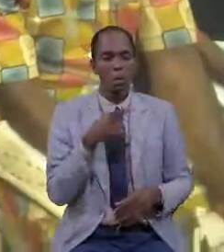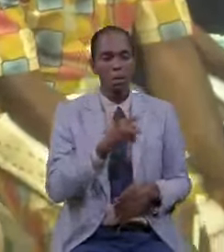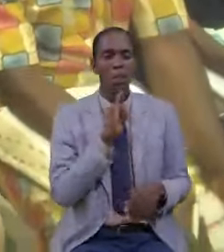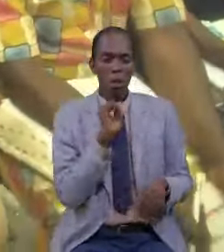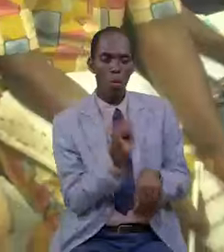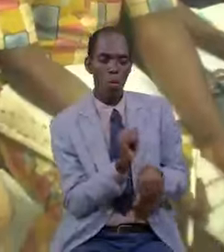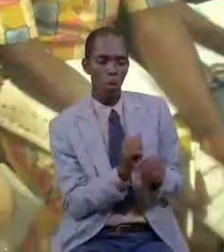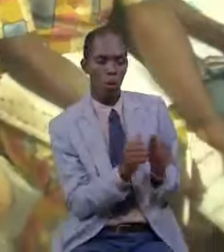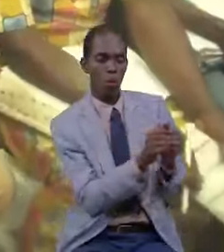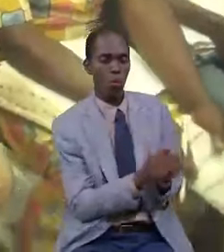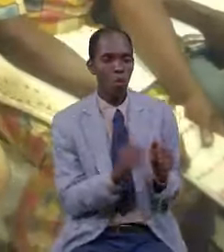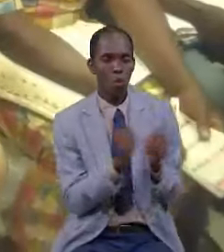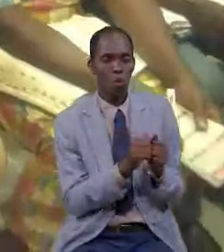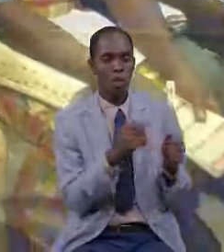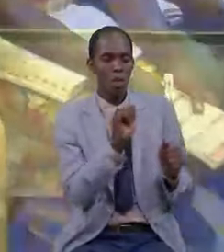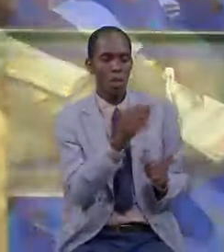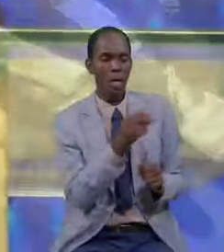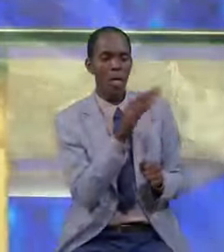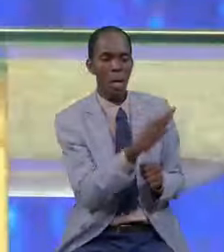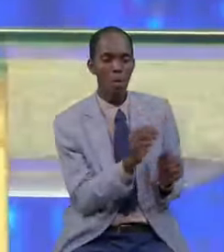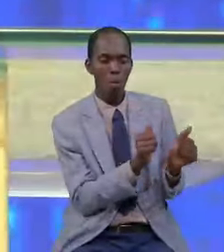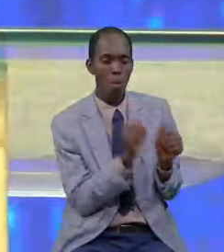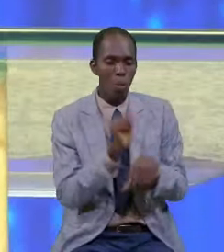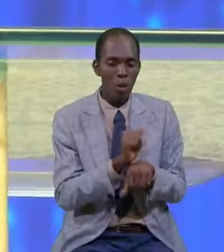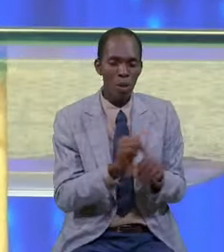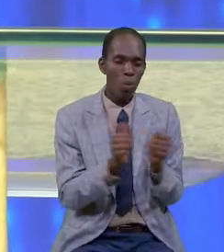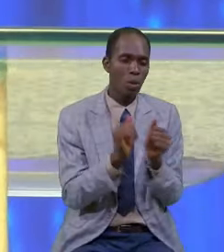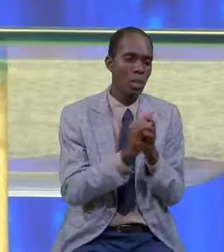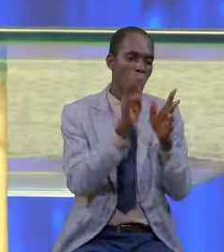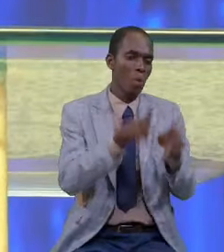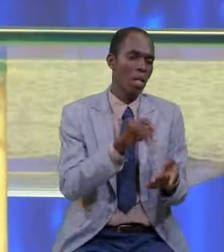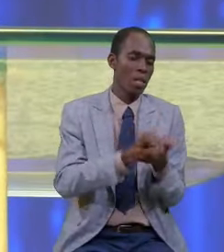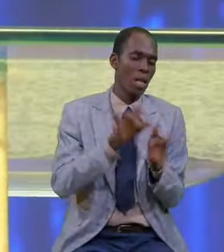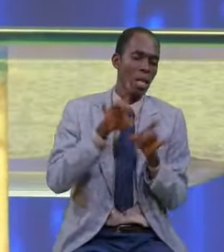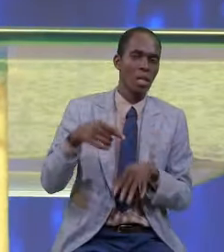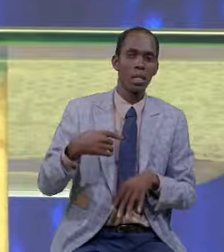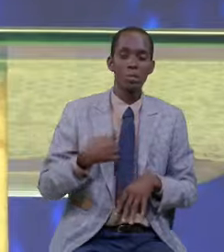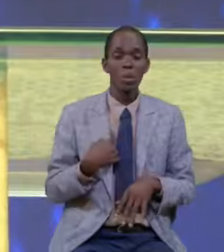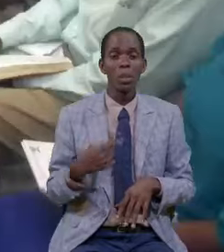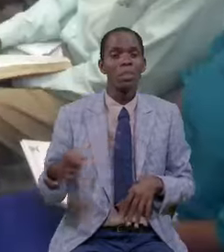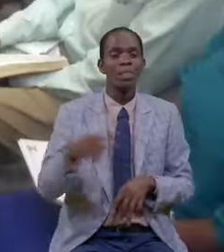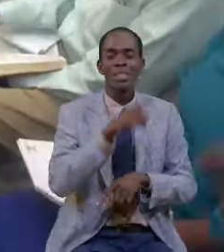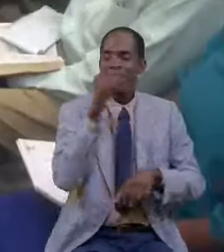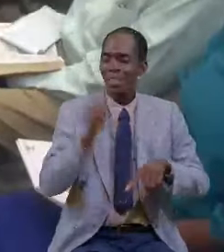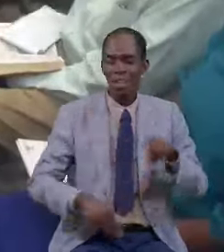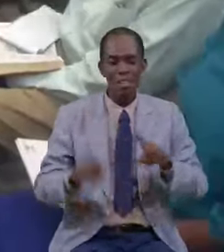Ahab, it's working with this and working with that, they cannot say anything negative about